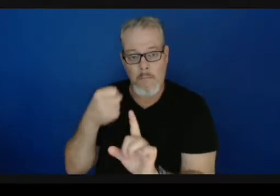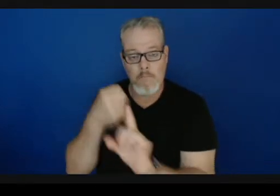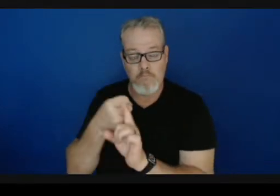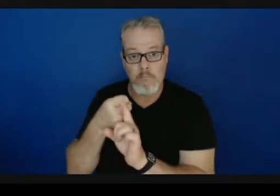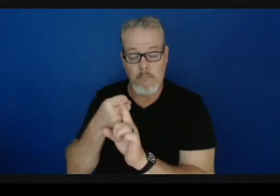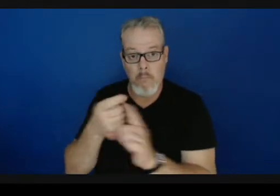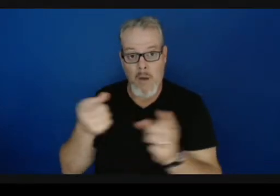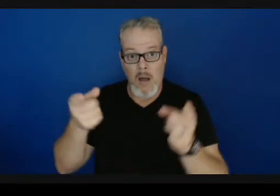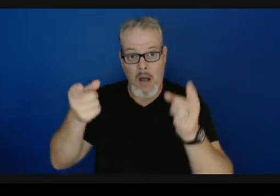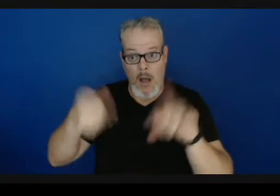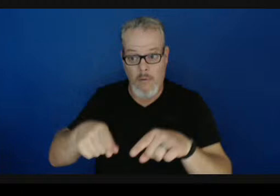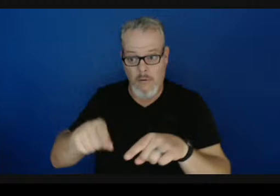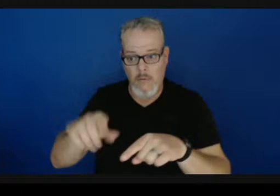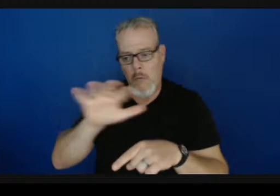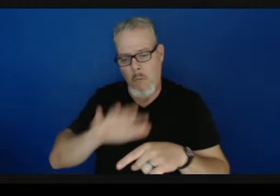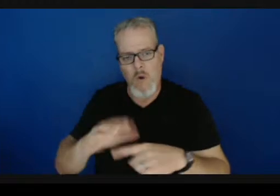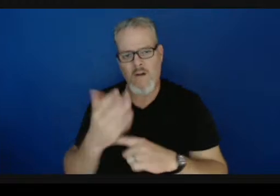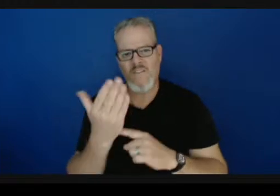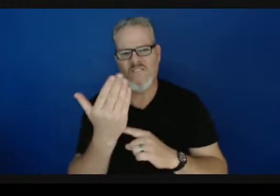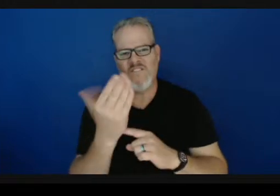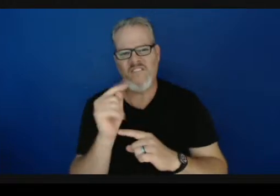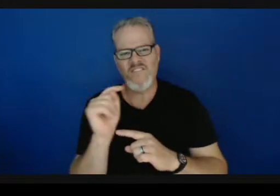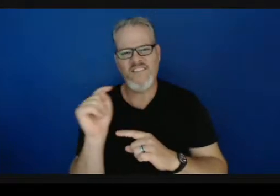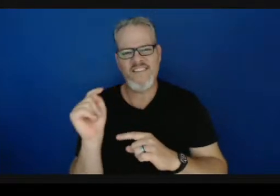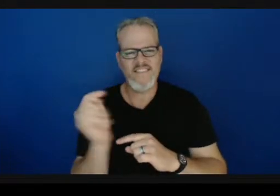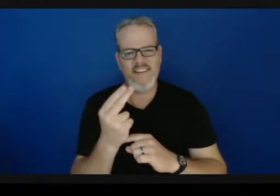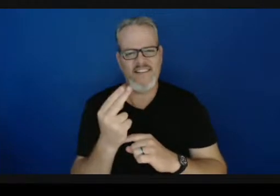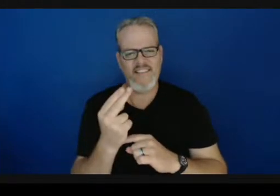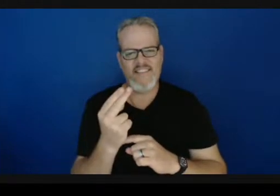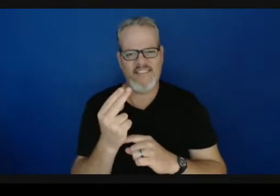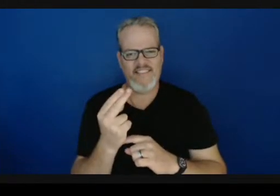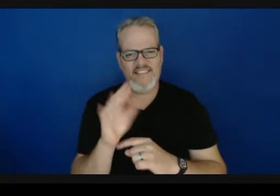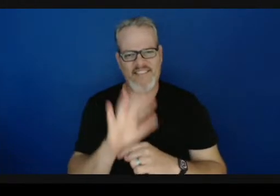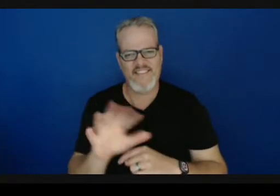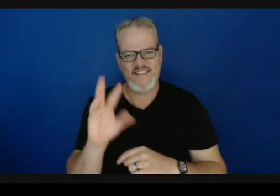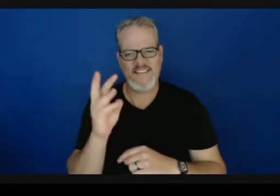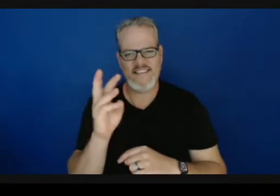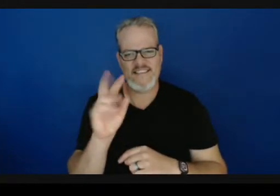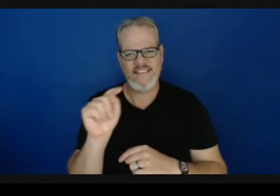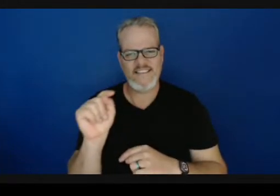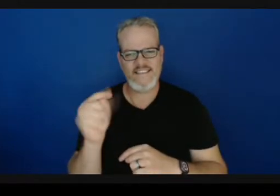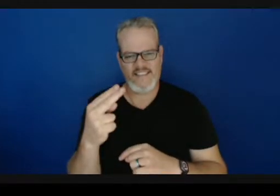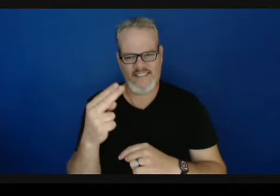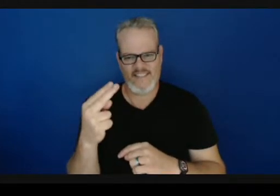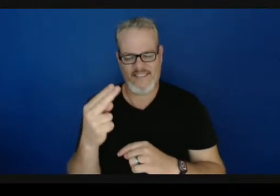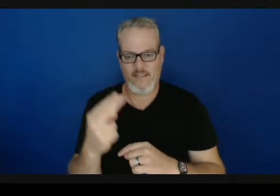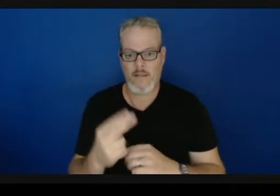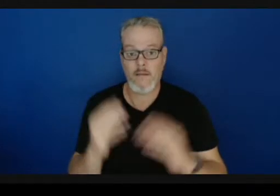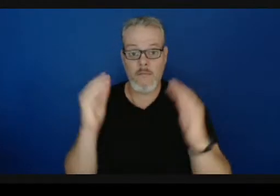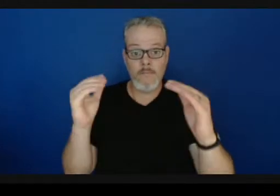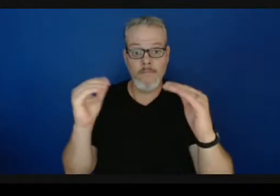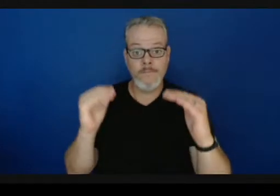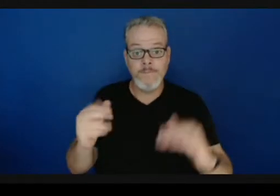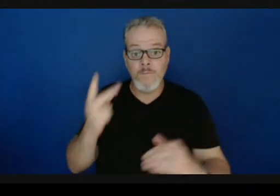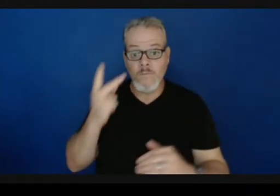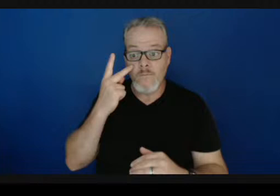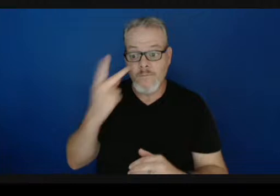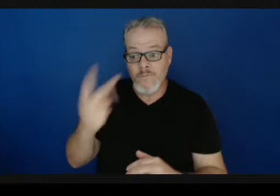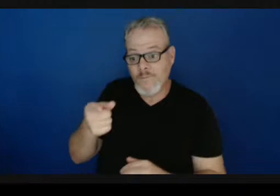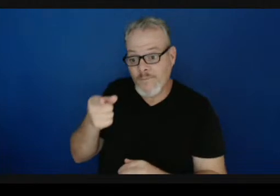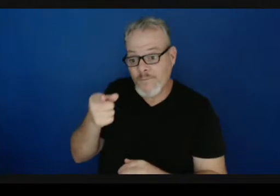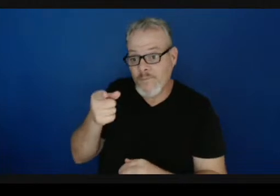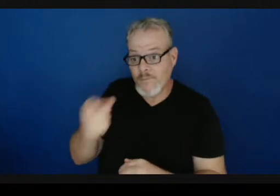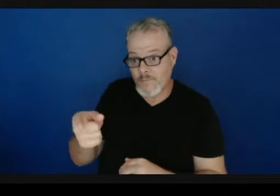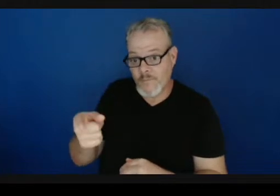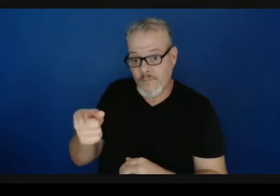around the 15th or 16th, right? If we move down to that upper East Rift connector, you'll